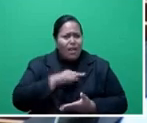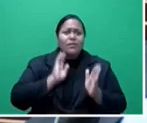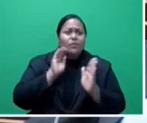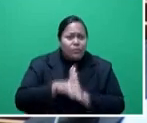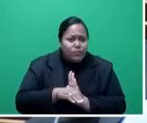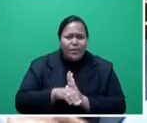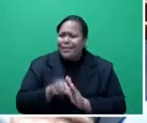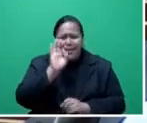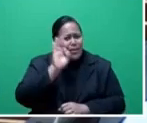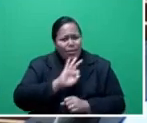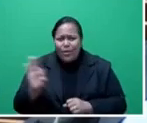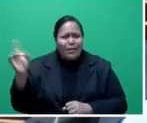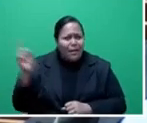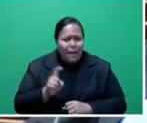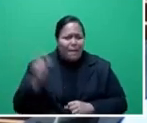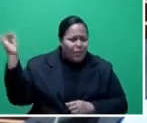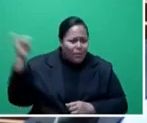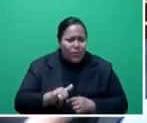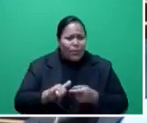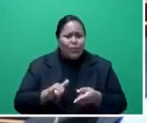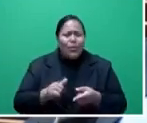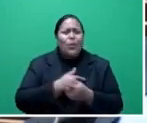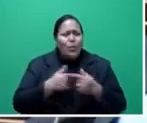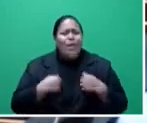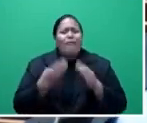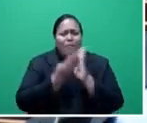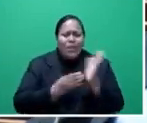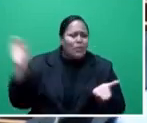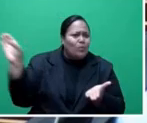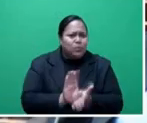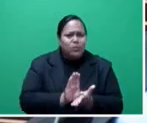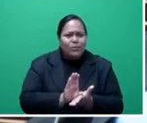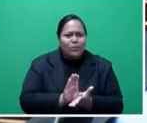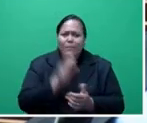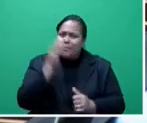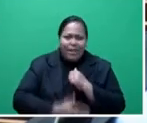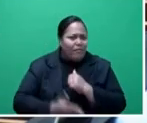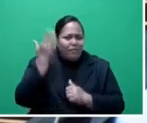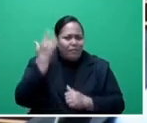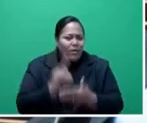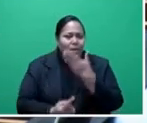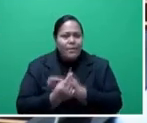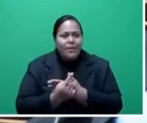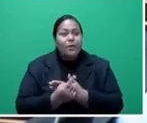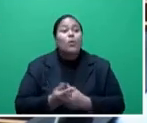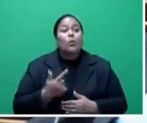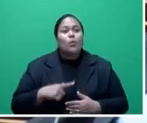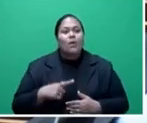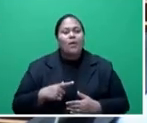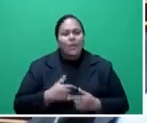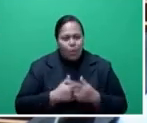reality of it, sir. We've had direct budget funding, which we've never had, Honourable Speaker, sir. All of this is because we've